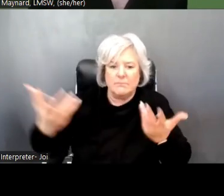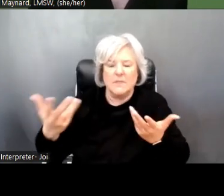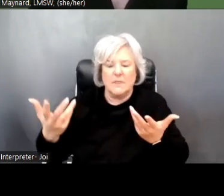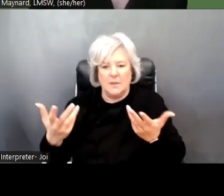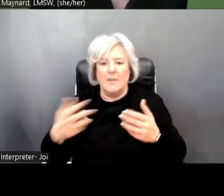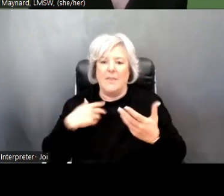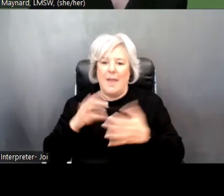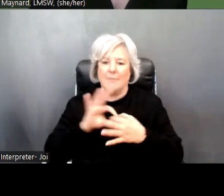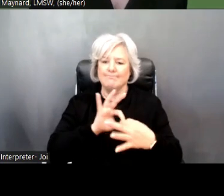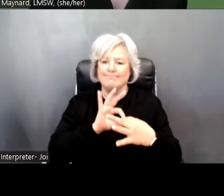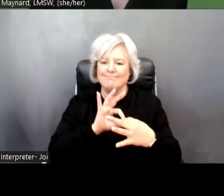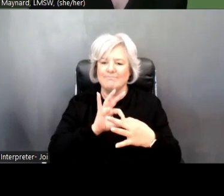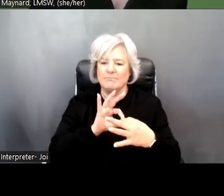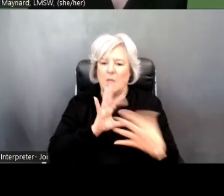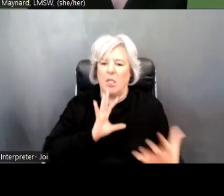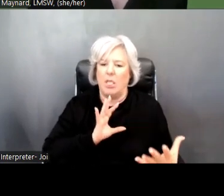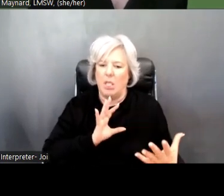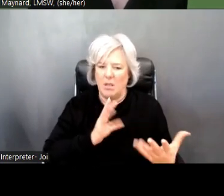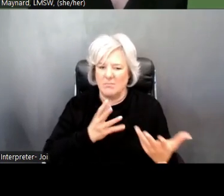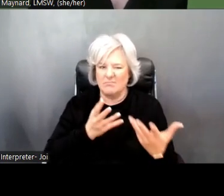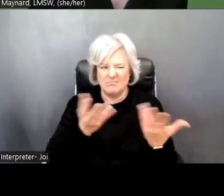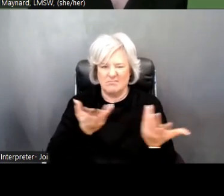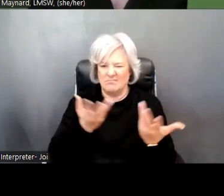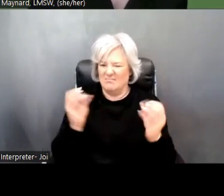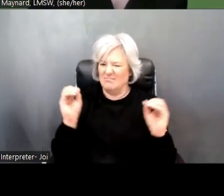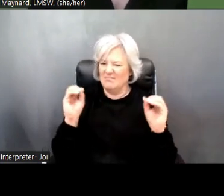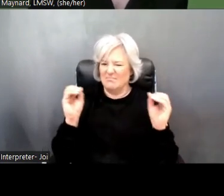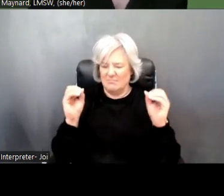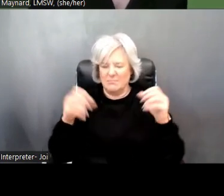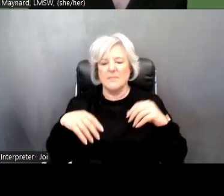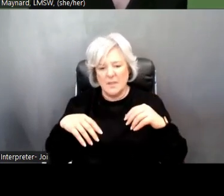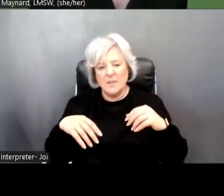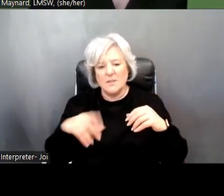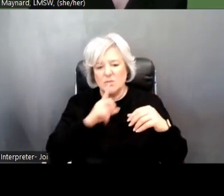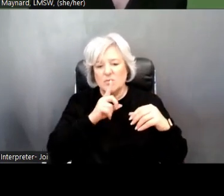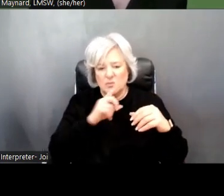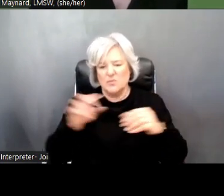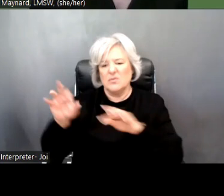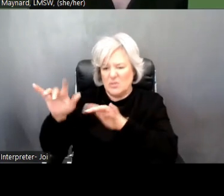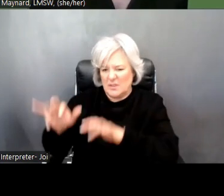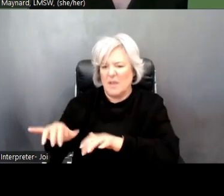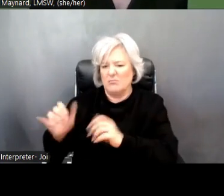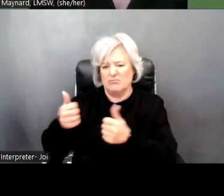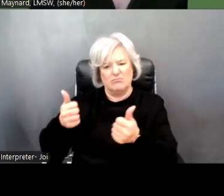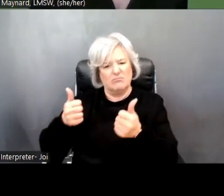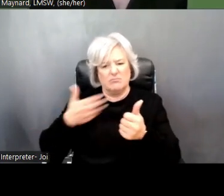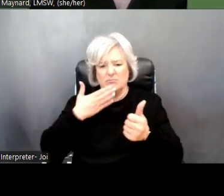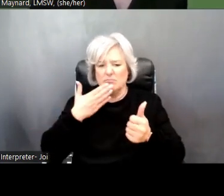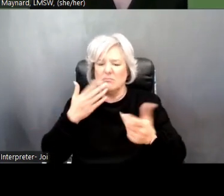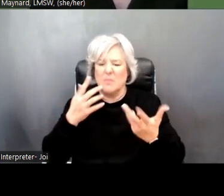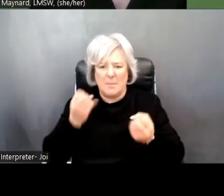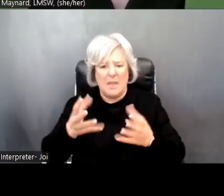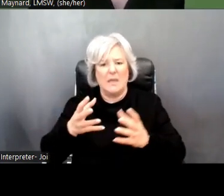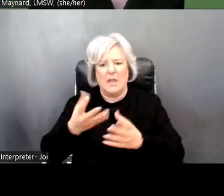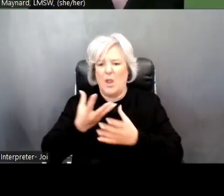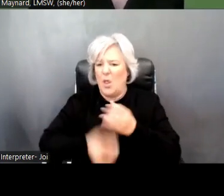attachment bond, yes, for sure. So a lot of losses going on, access